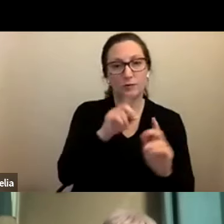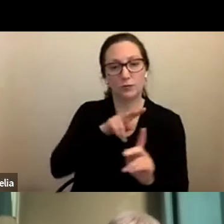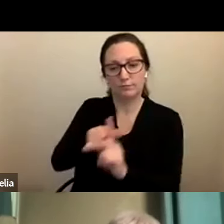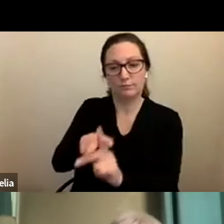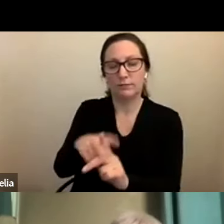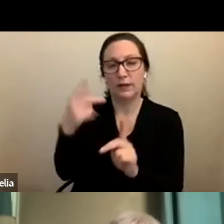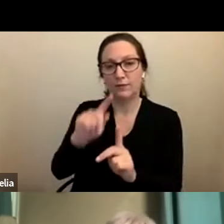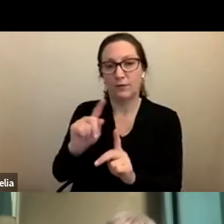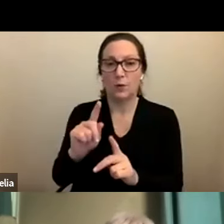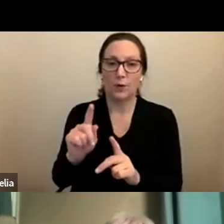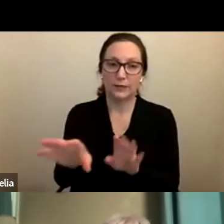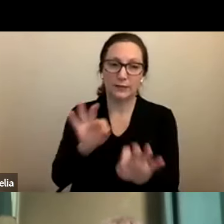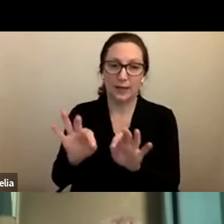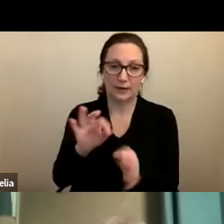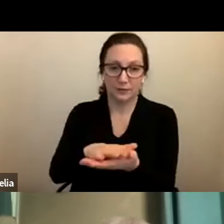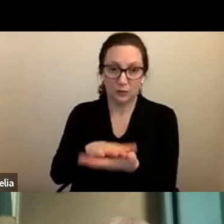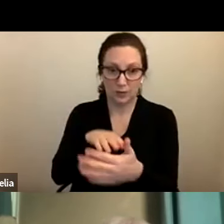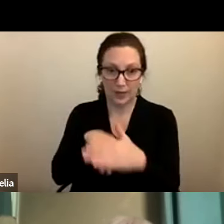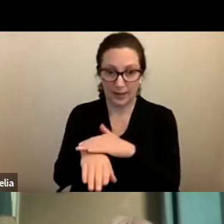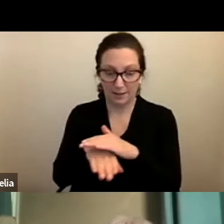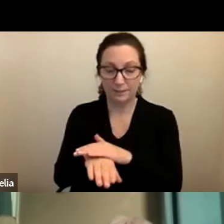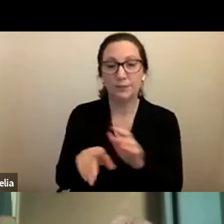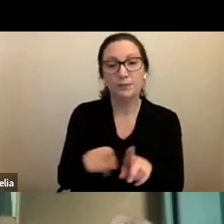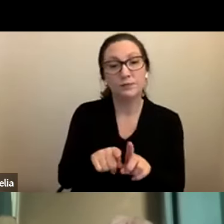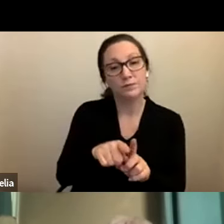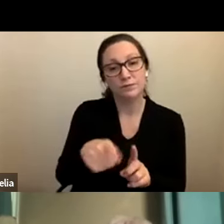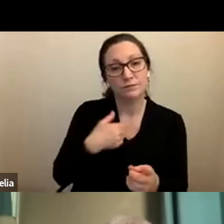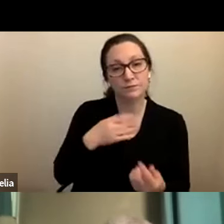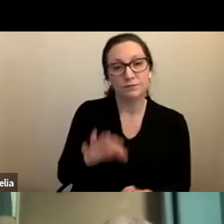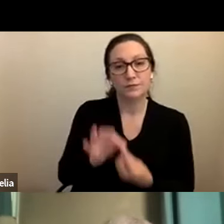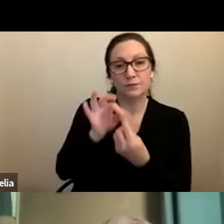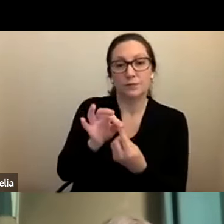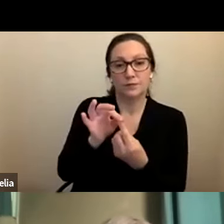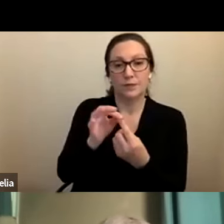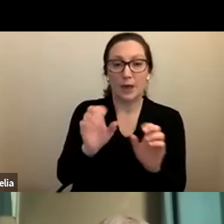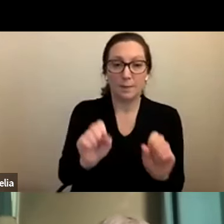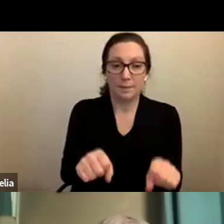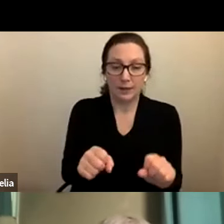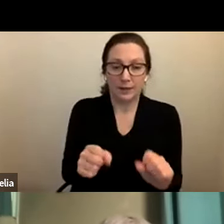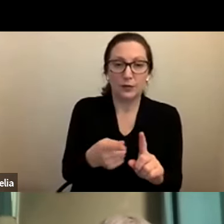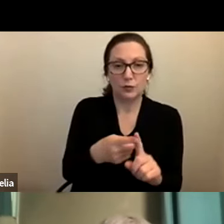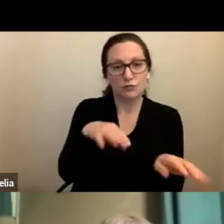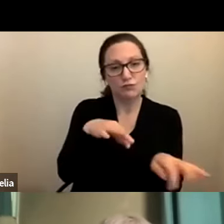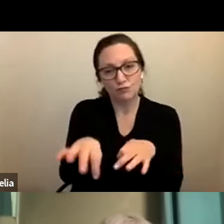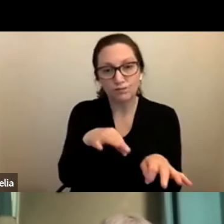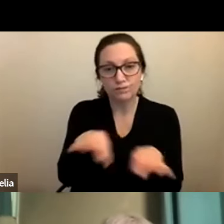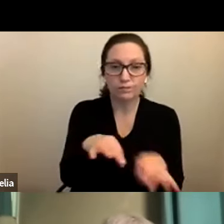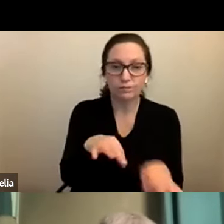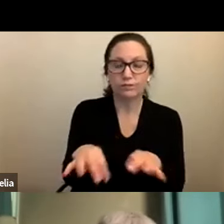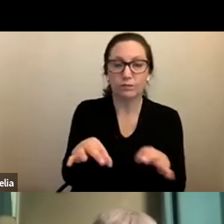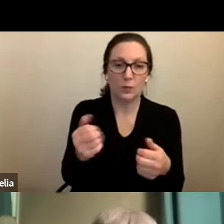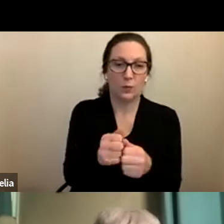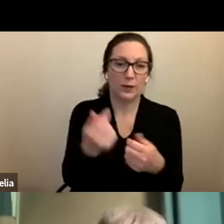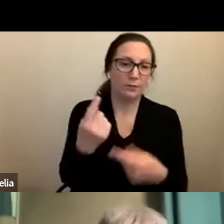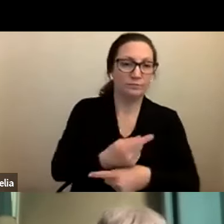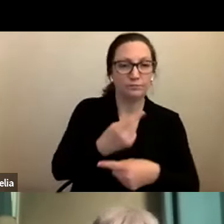admissions, and for her uncommon ability to make that expertise understandable to the lay audience.